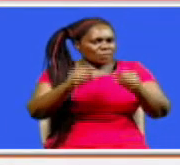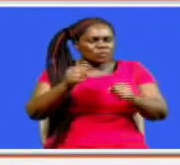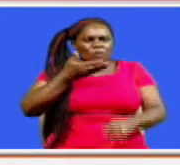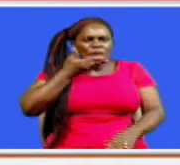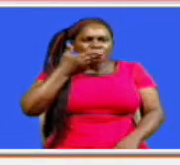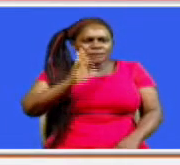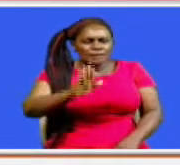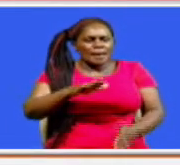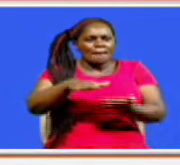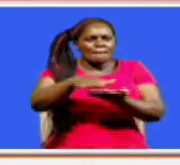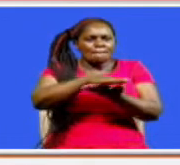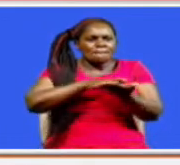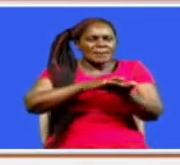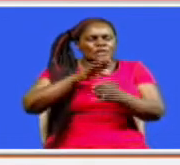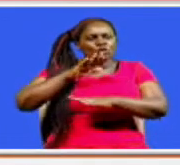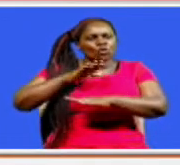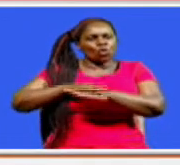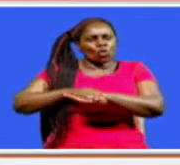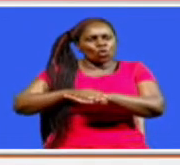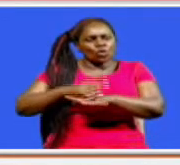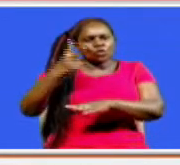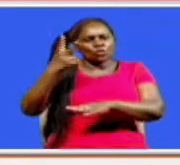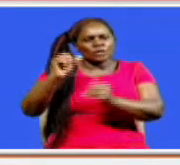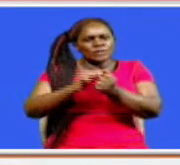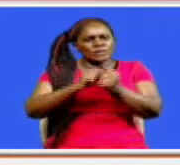answered based on the